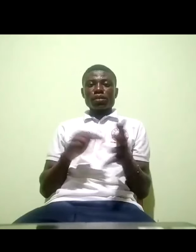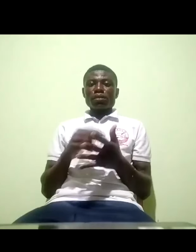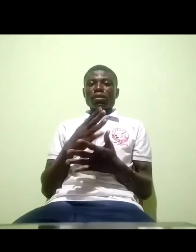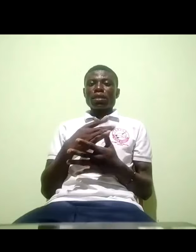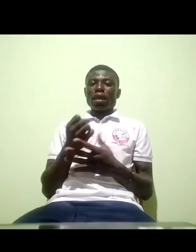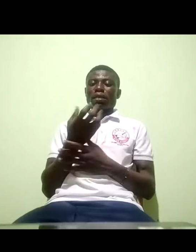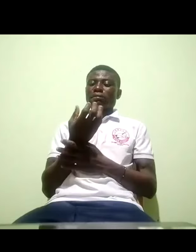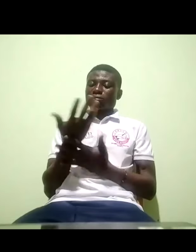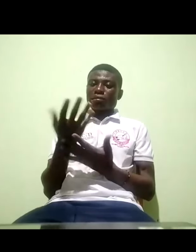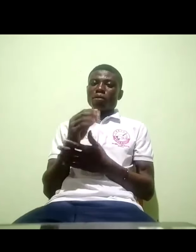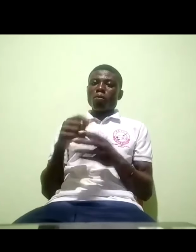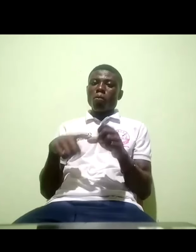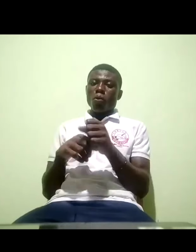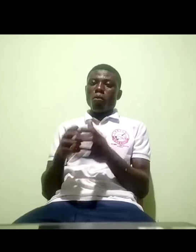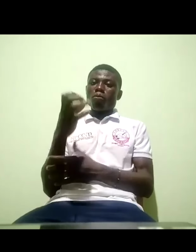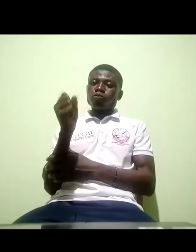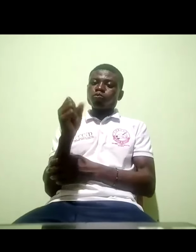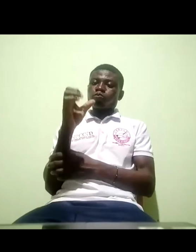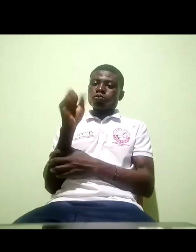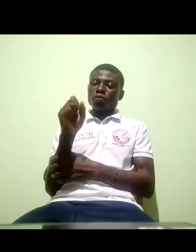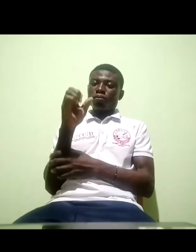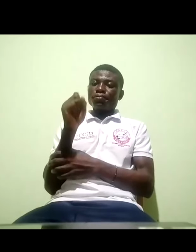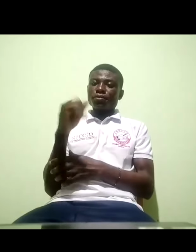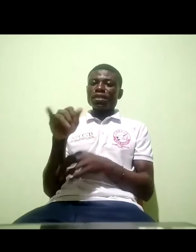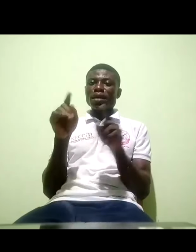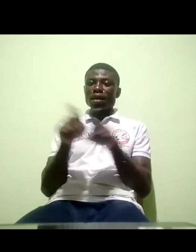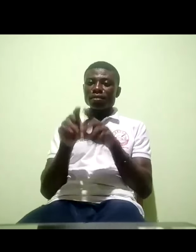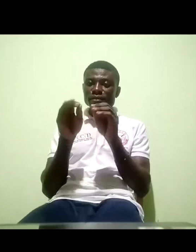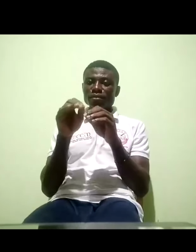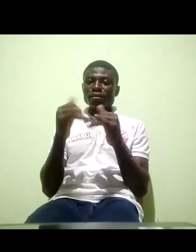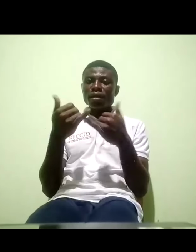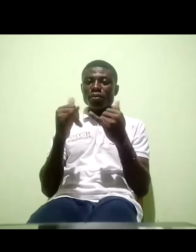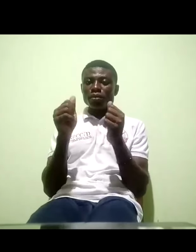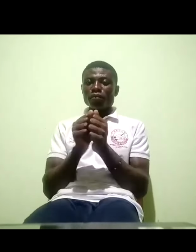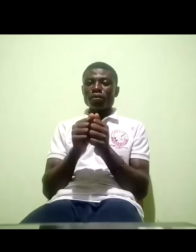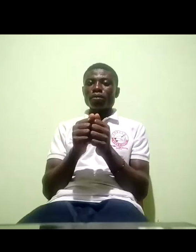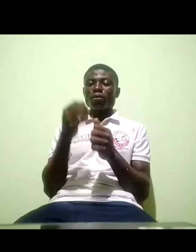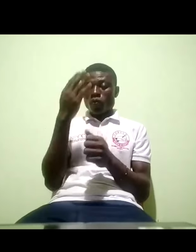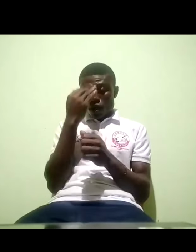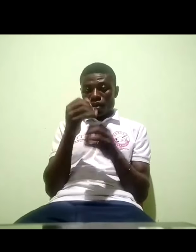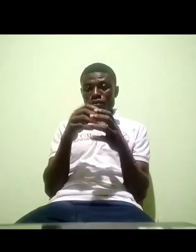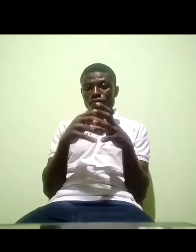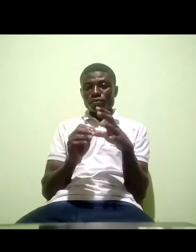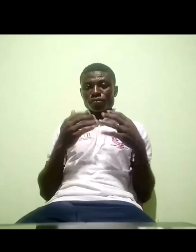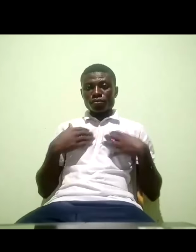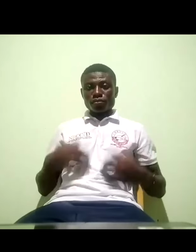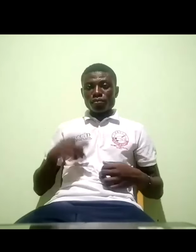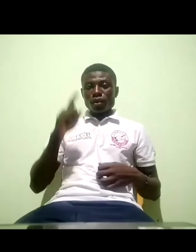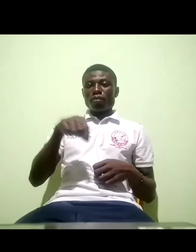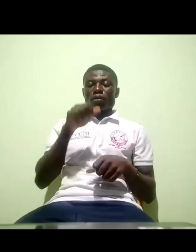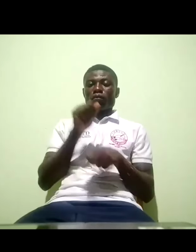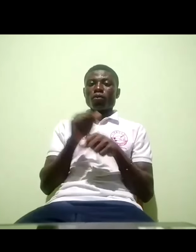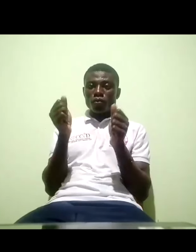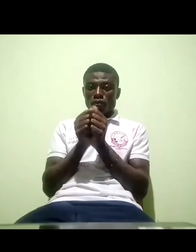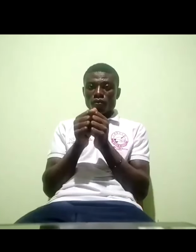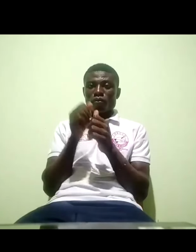a squeezy ball in his hands to play around, because his hand and the body has to be